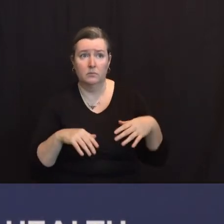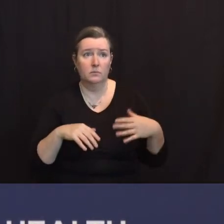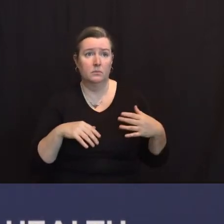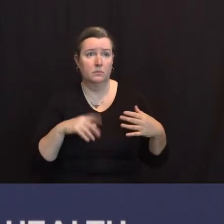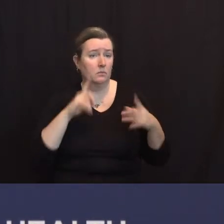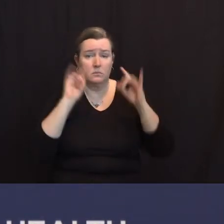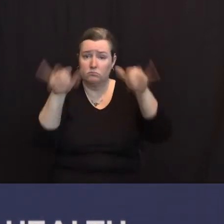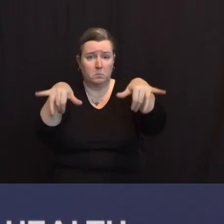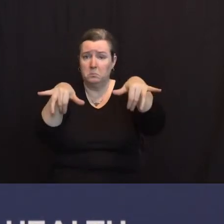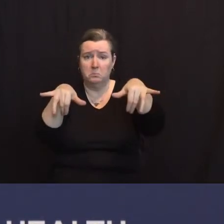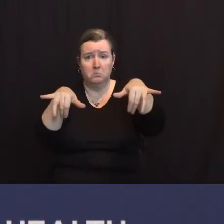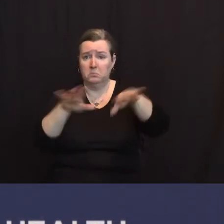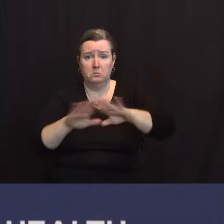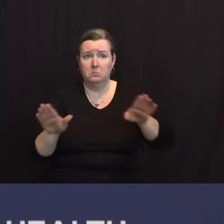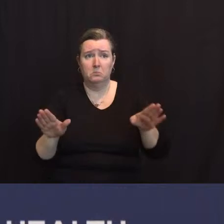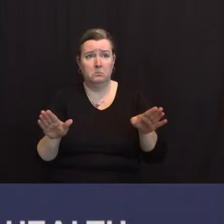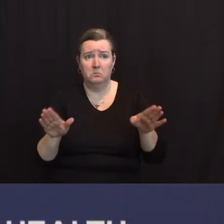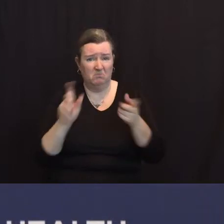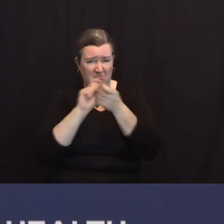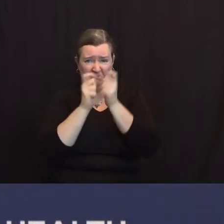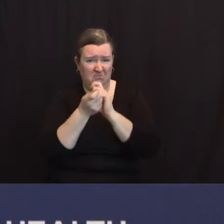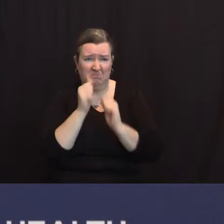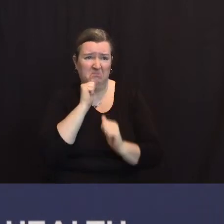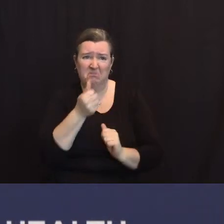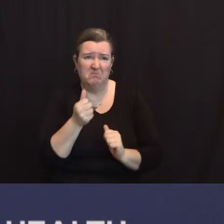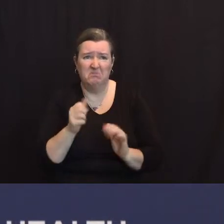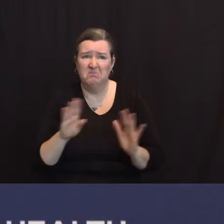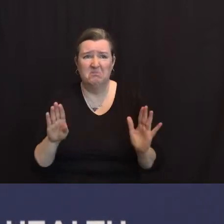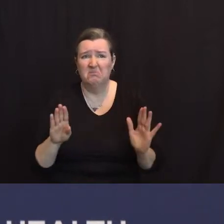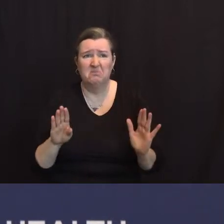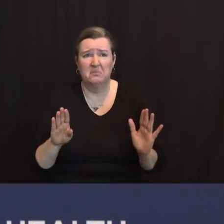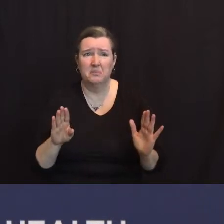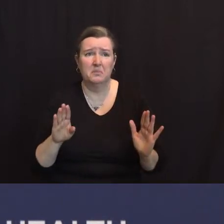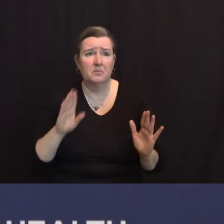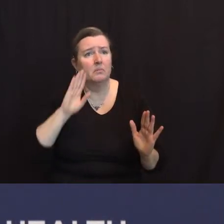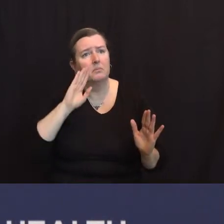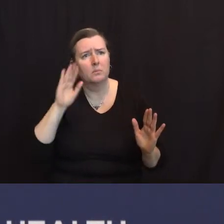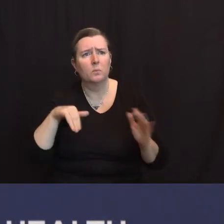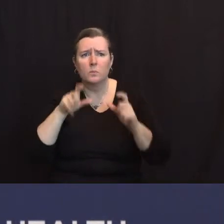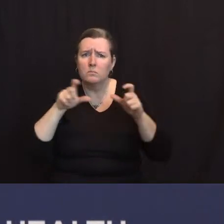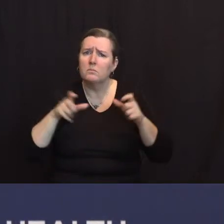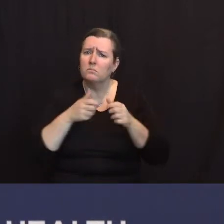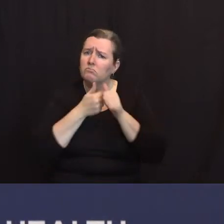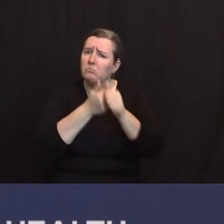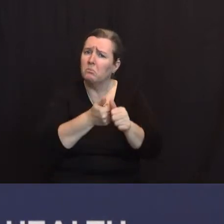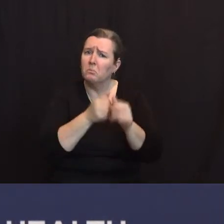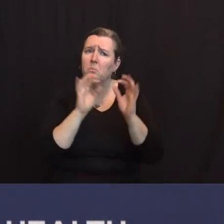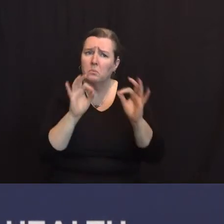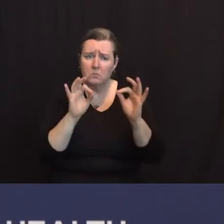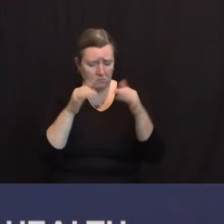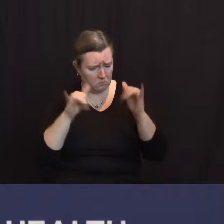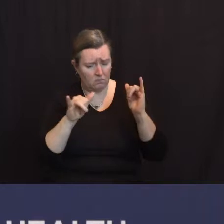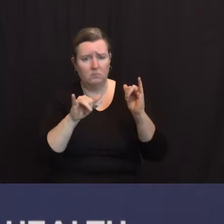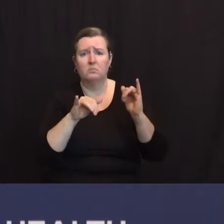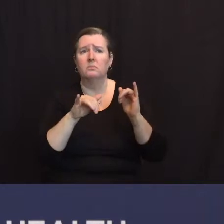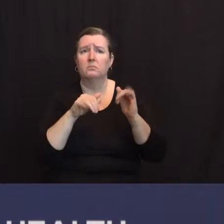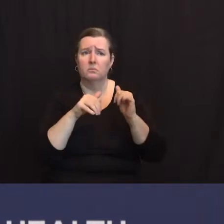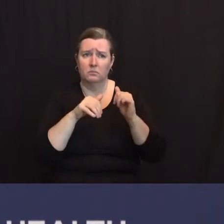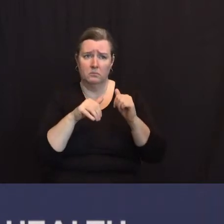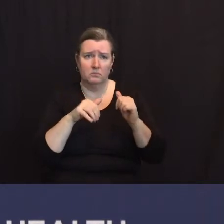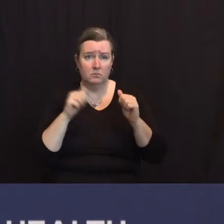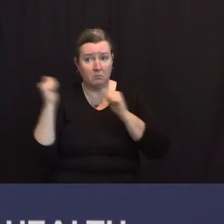one example in particular, but I know of many people are following it. Now, does that mean everybody's following it? No.